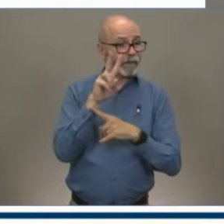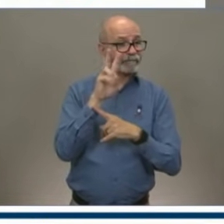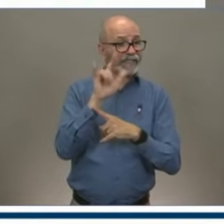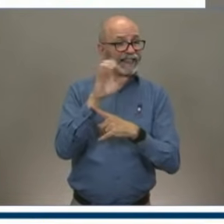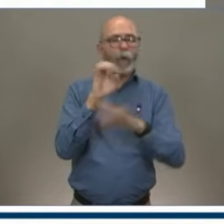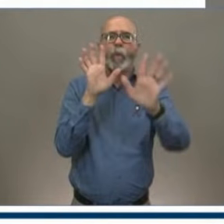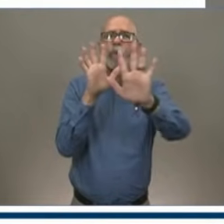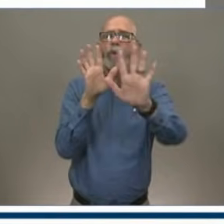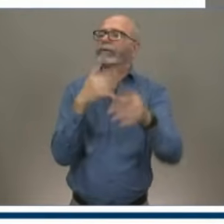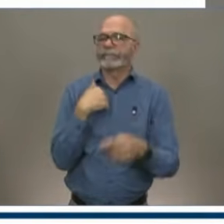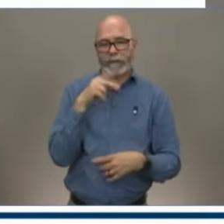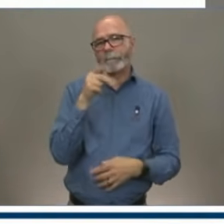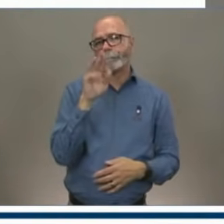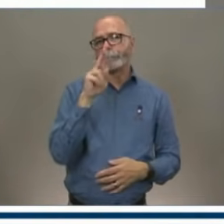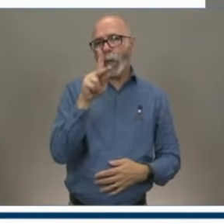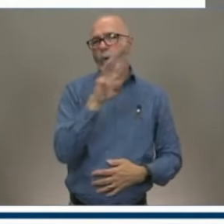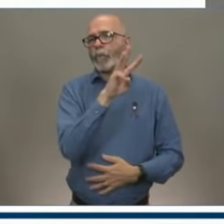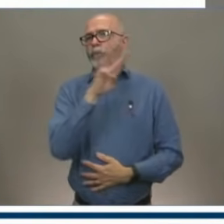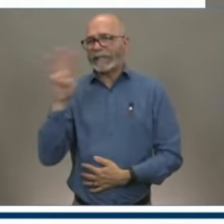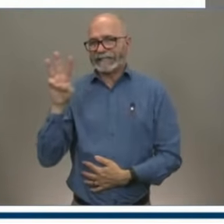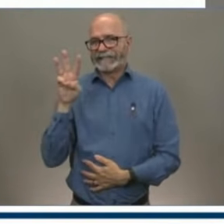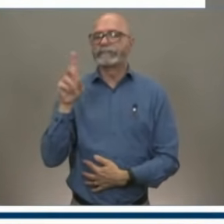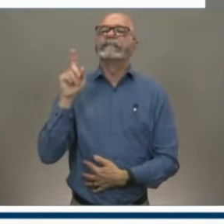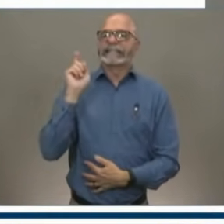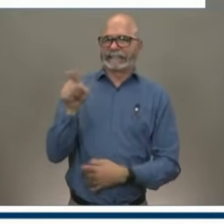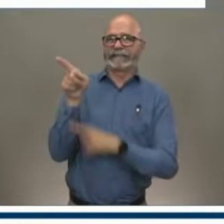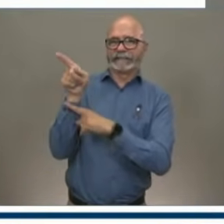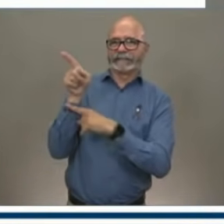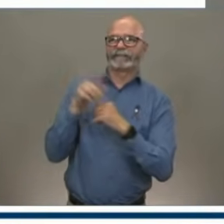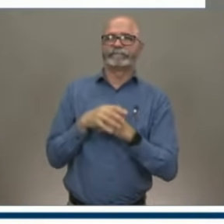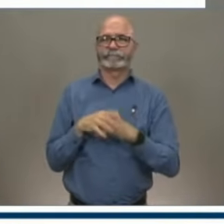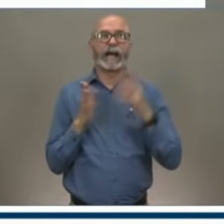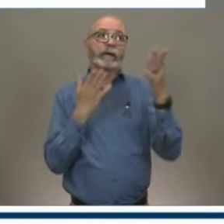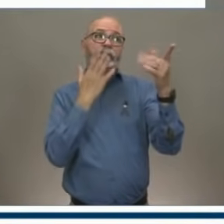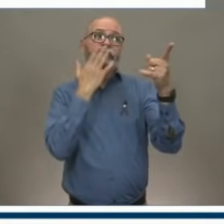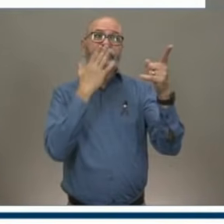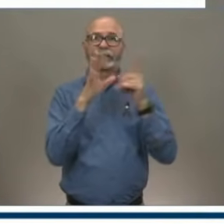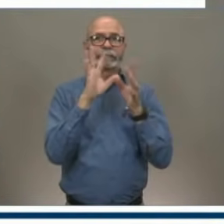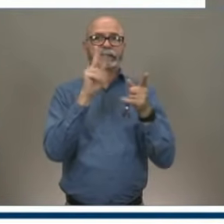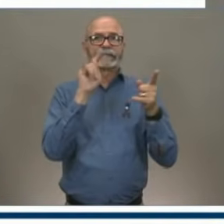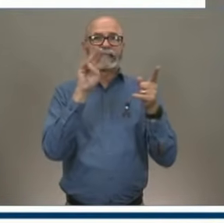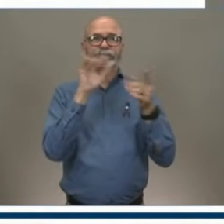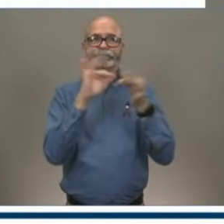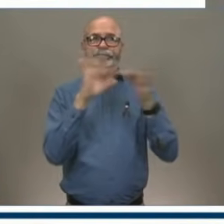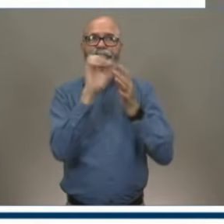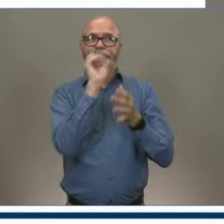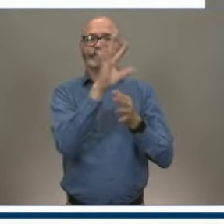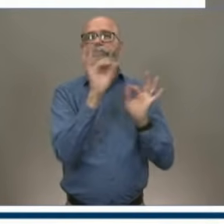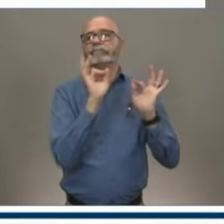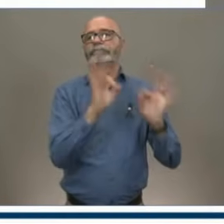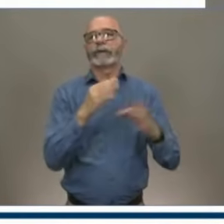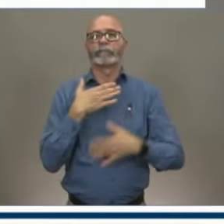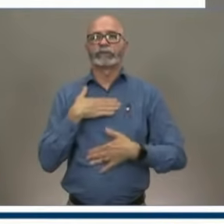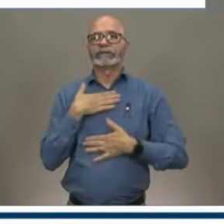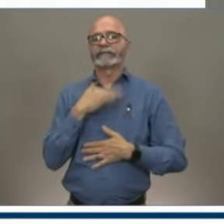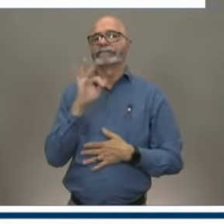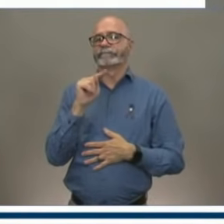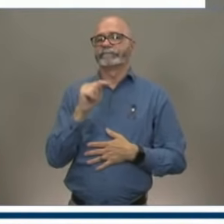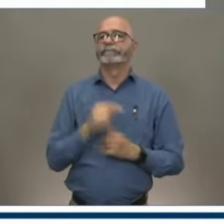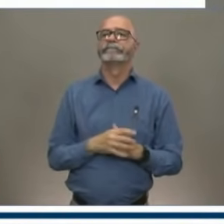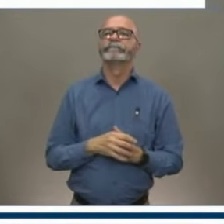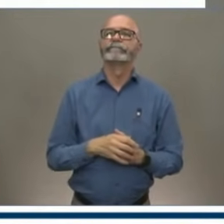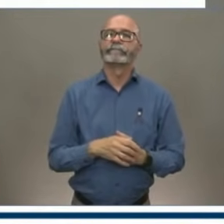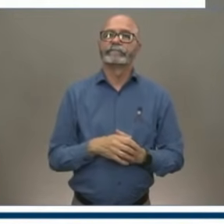View. Thank you, Tina. As we've seen, asymptomatic testing can play an important role